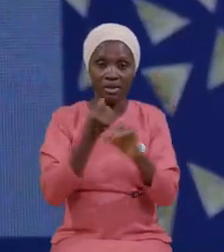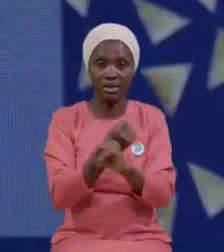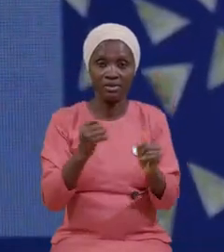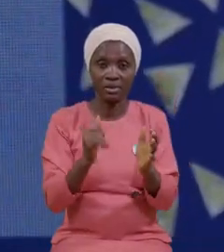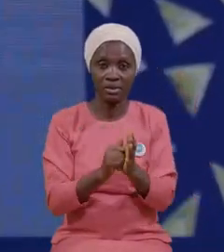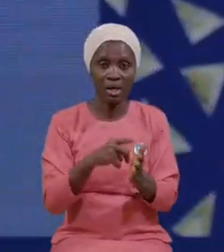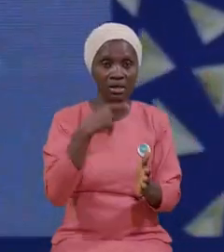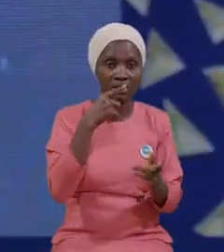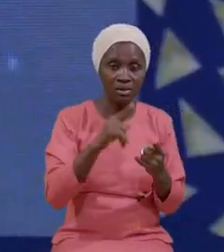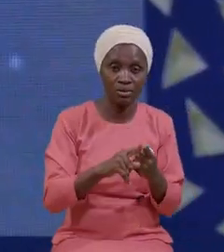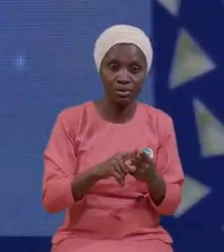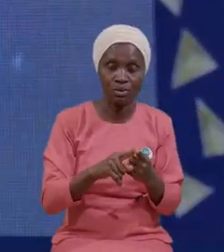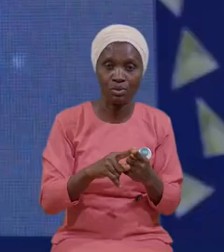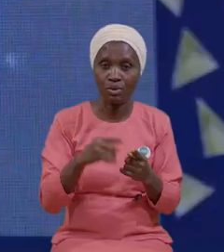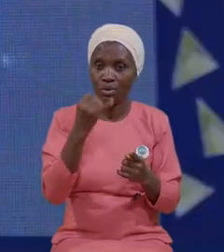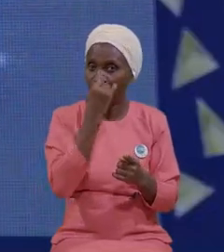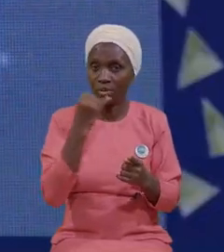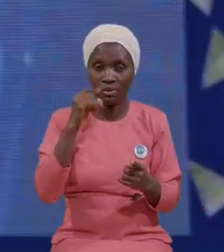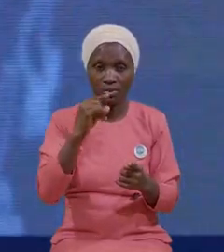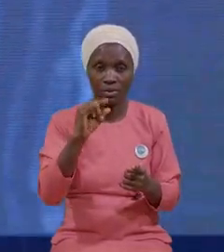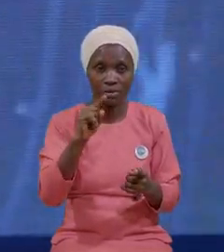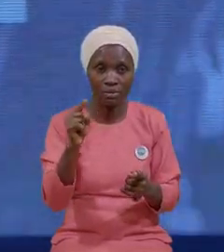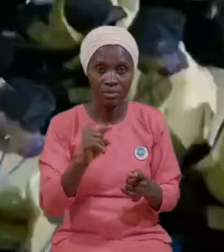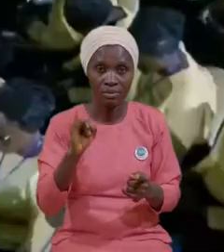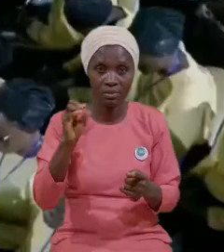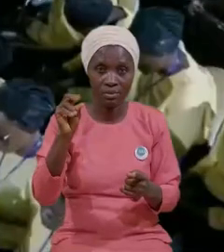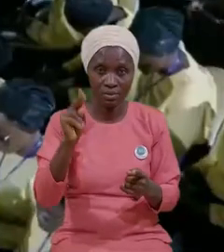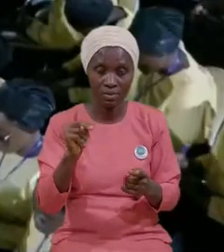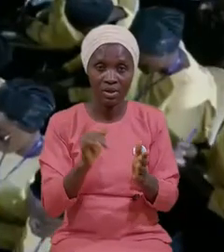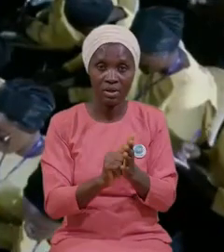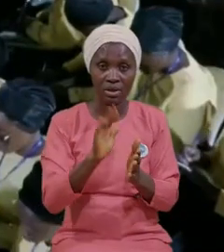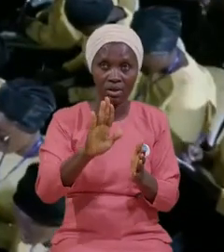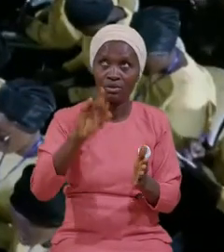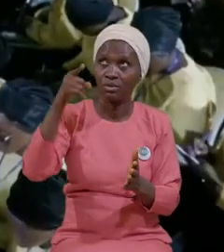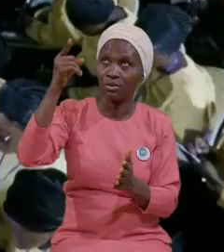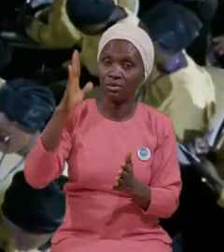Zion, thy God reigneth.